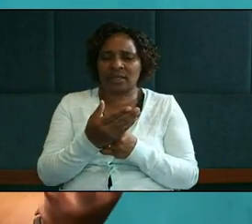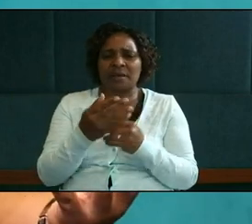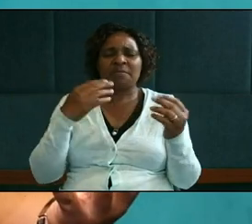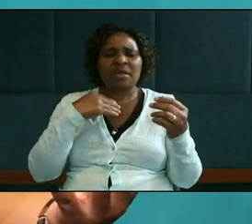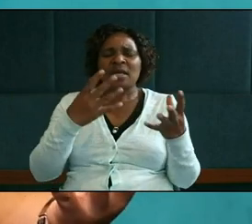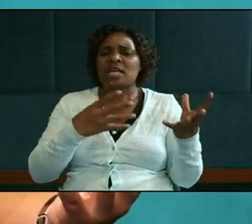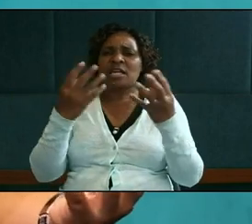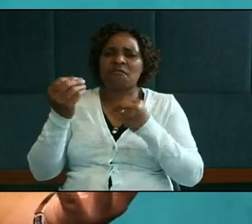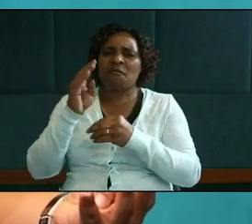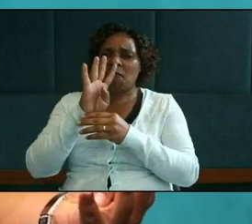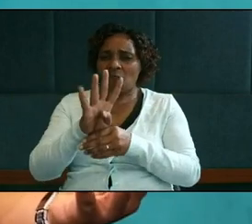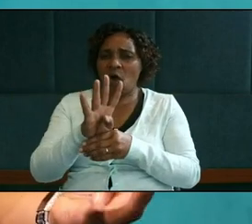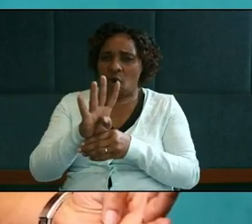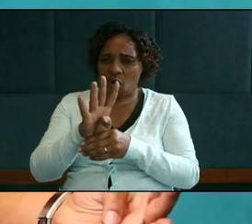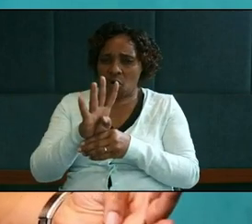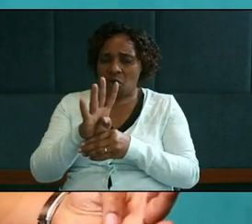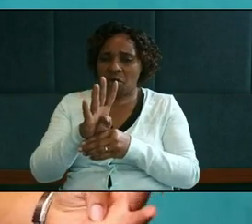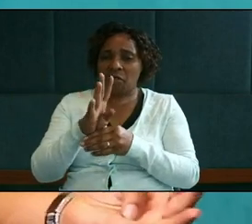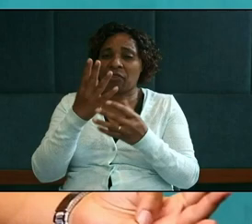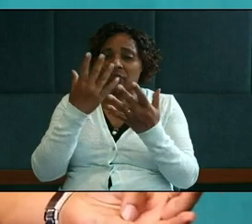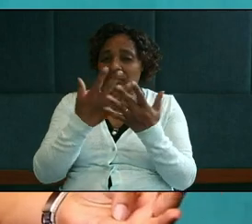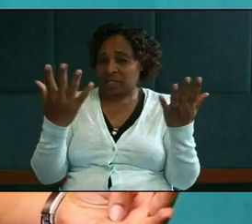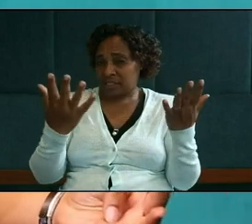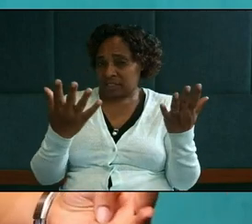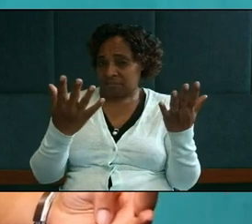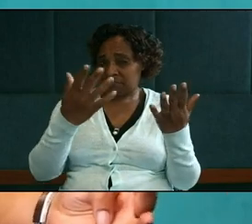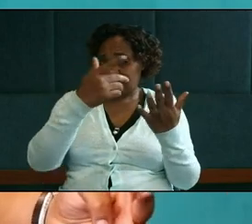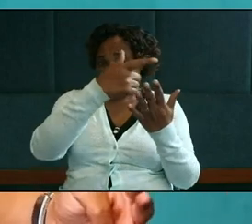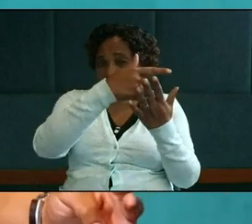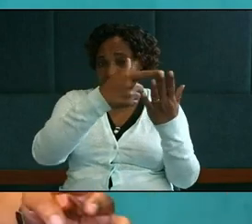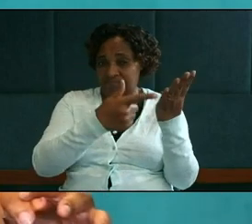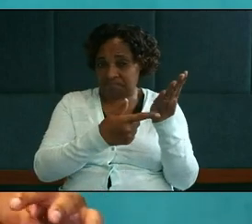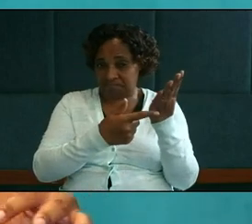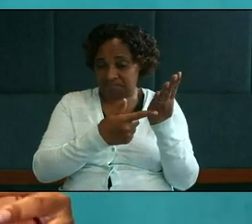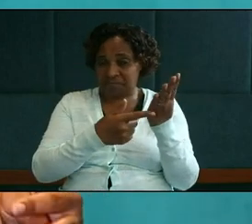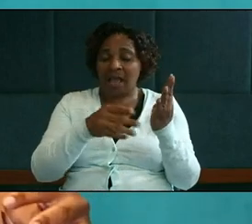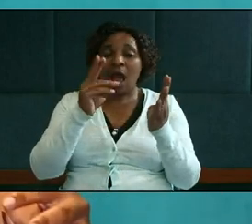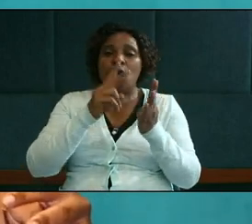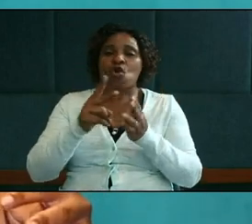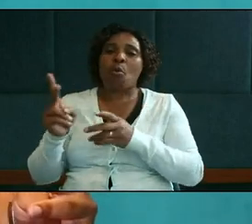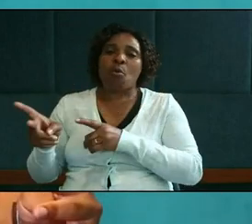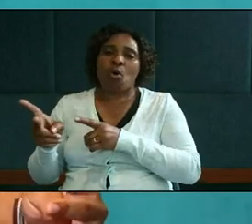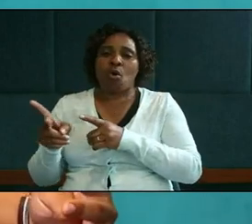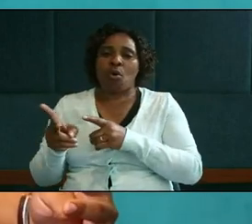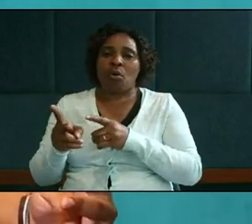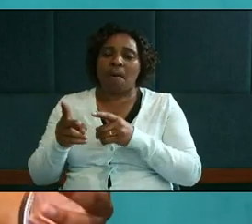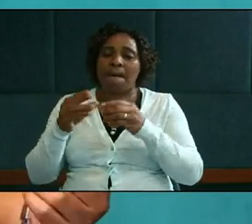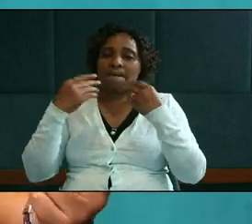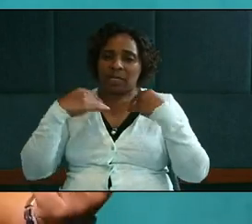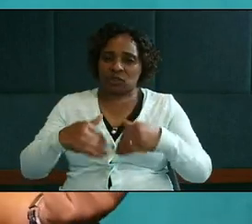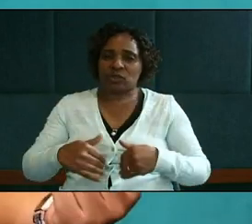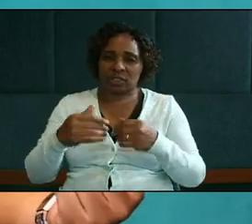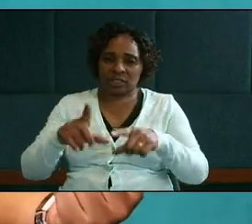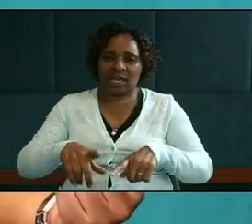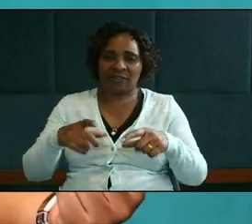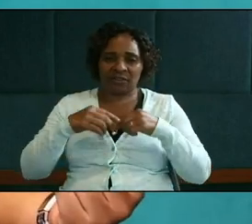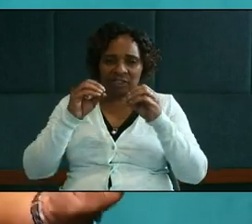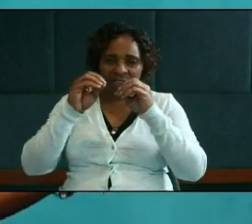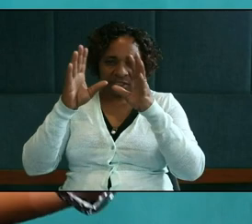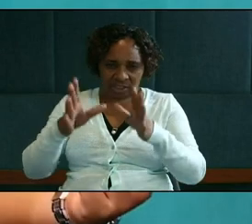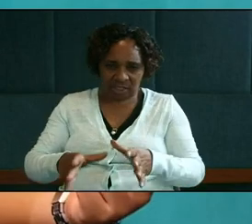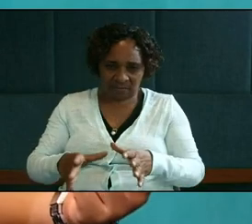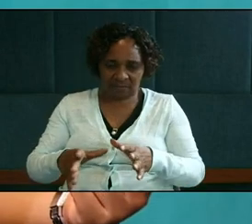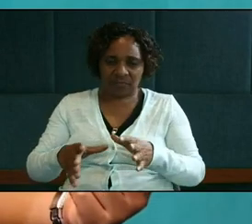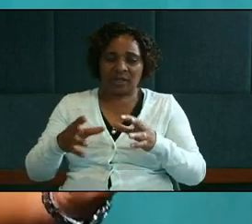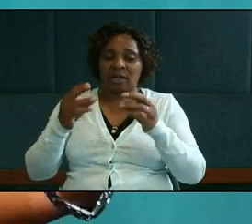to give you four authoritative figures or role models in a normal person's life. We have a teacher,